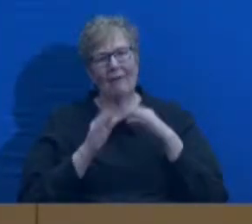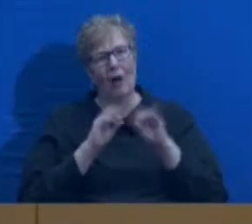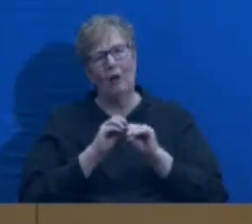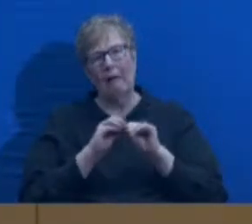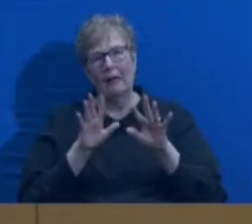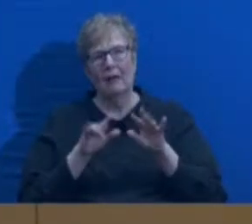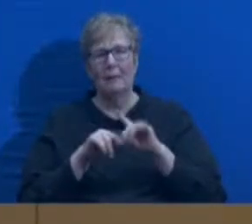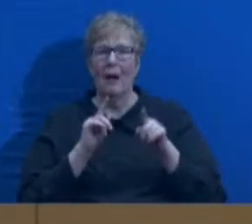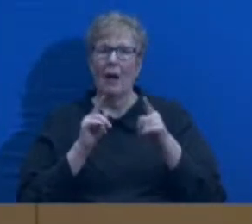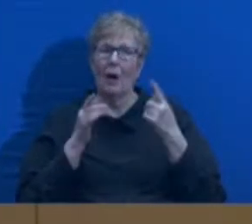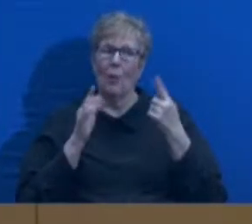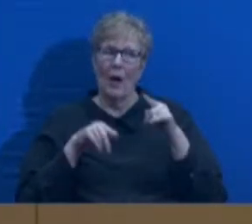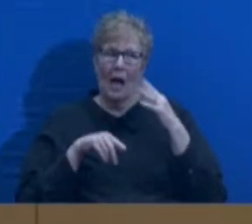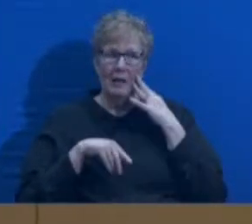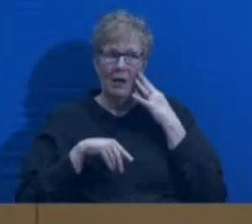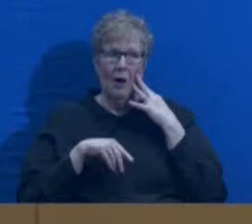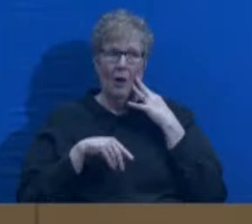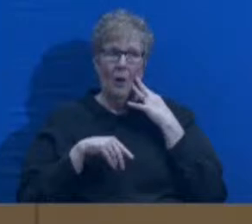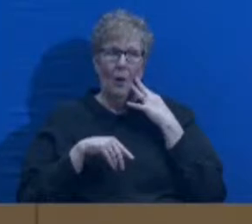know that whenever we have,